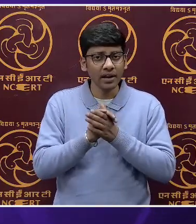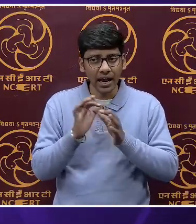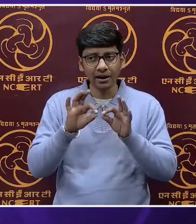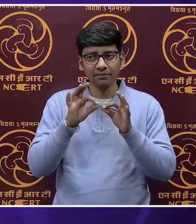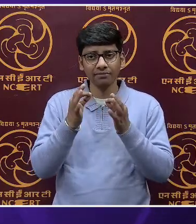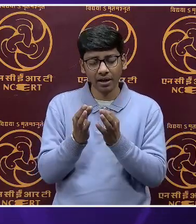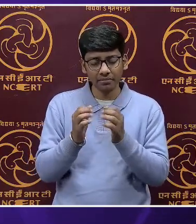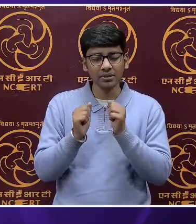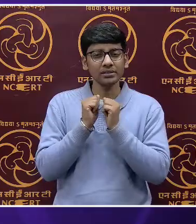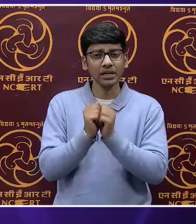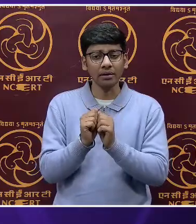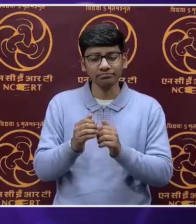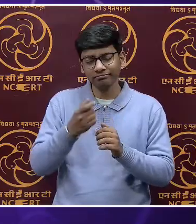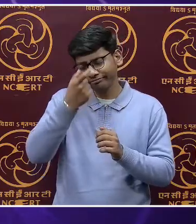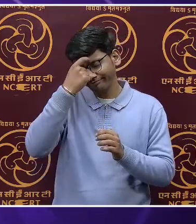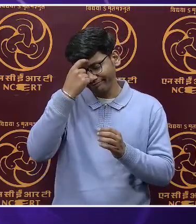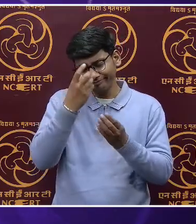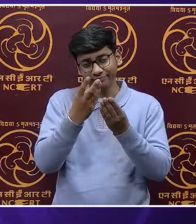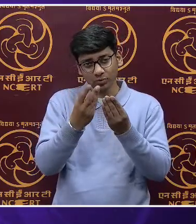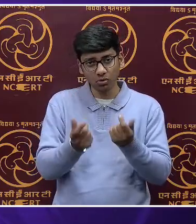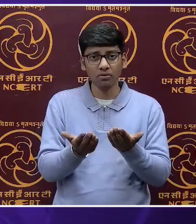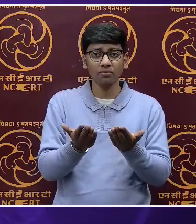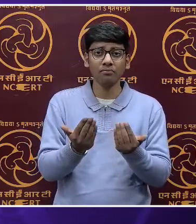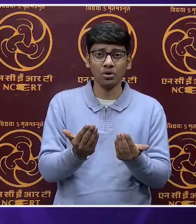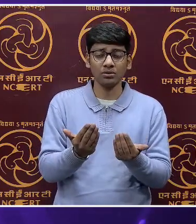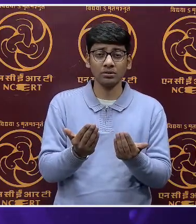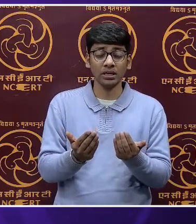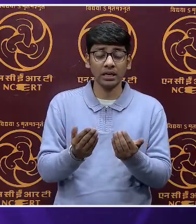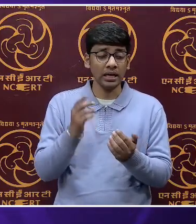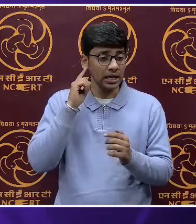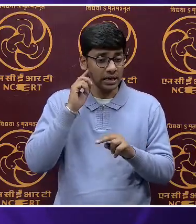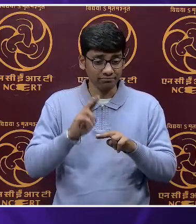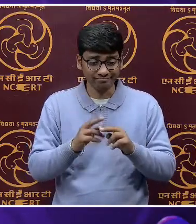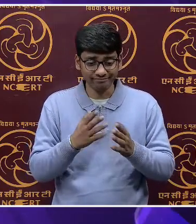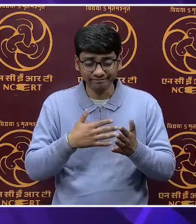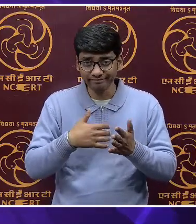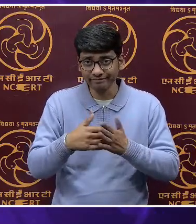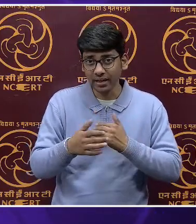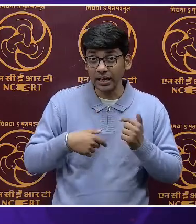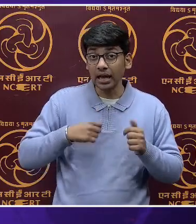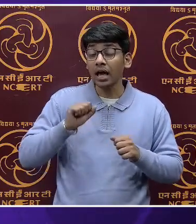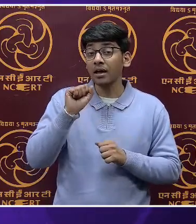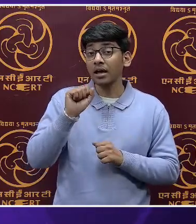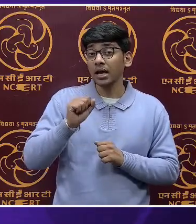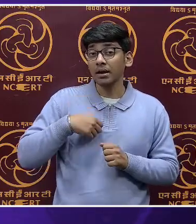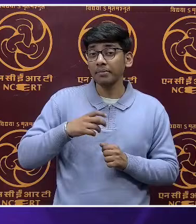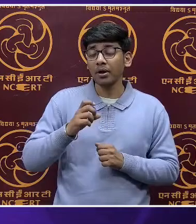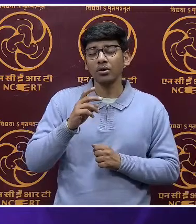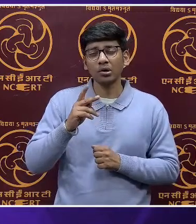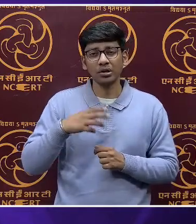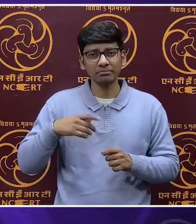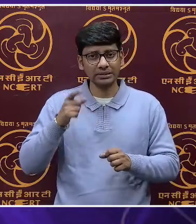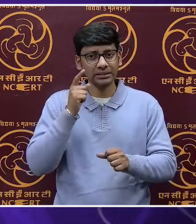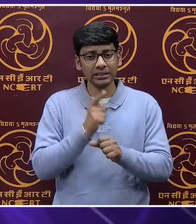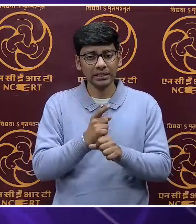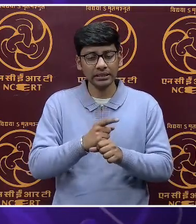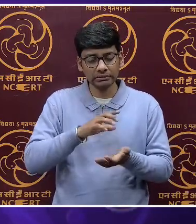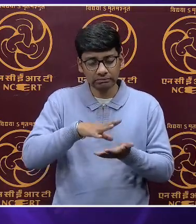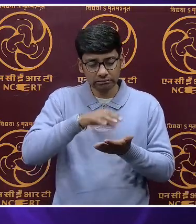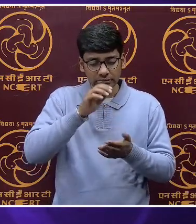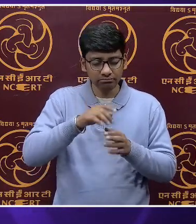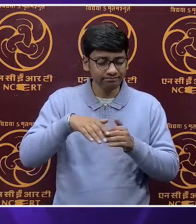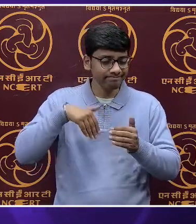this, especially the teachers. It's a very sensitive chapter, I would say. I in fact really love teaching it every year after